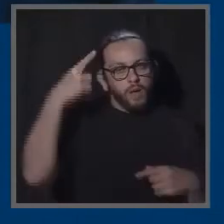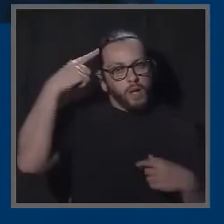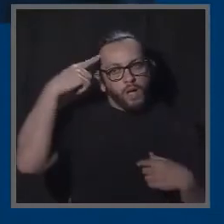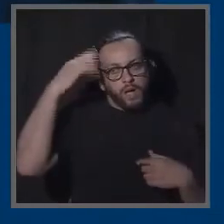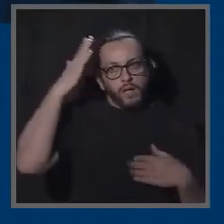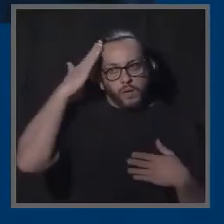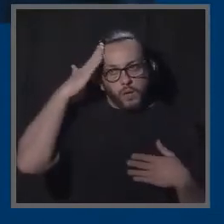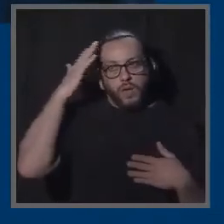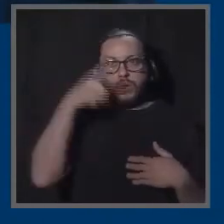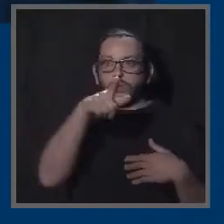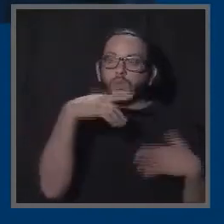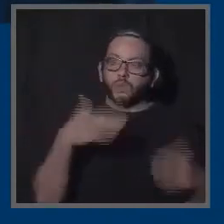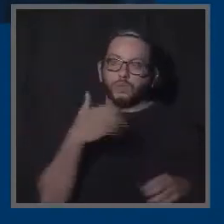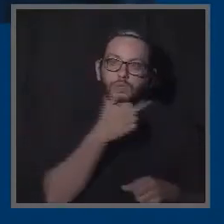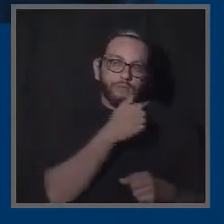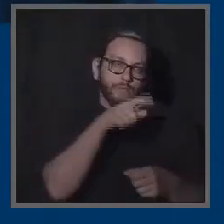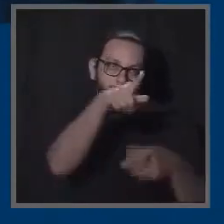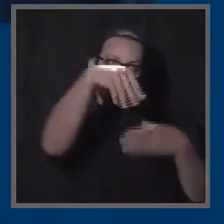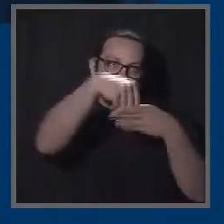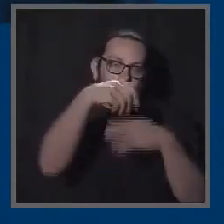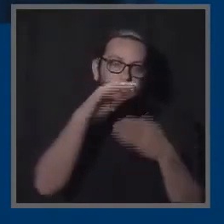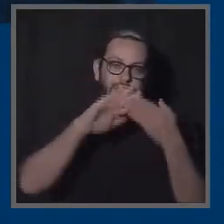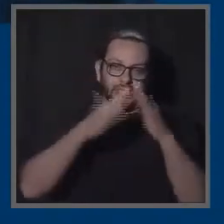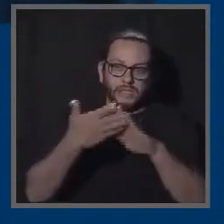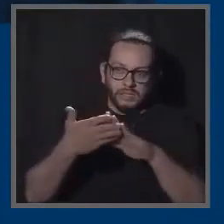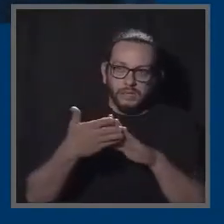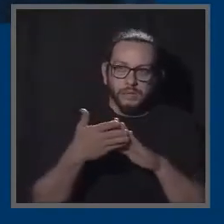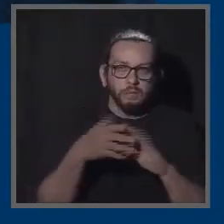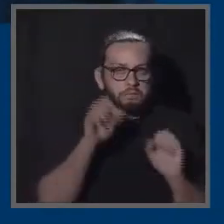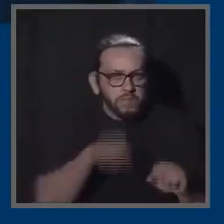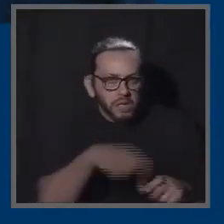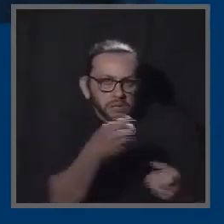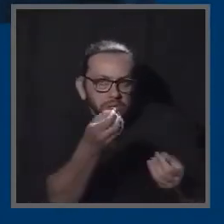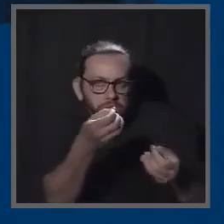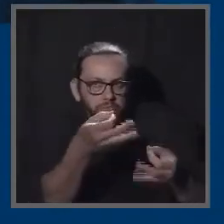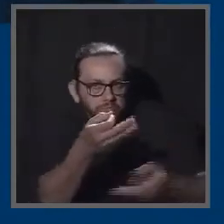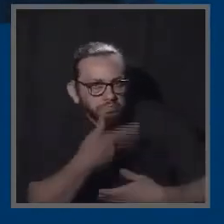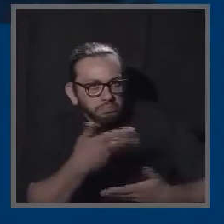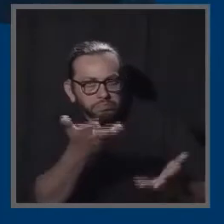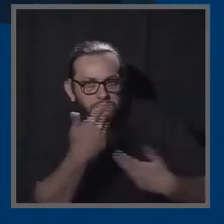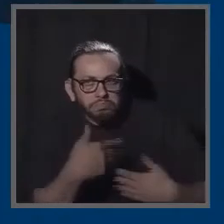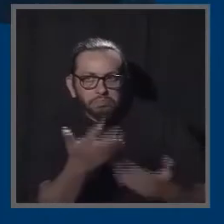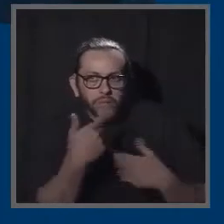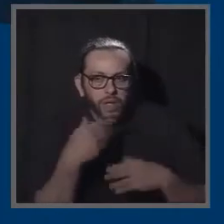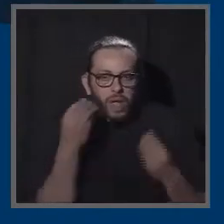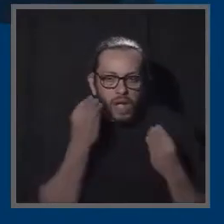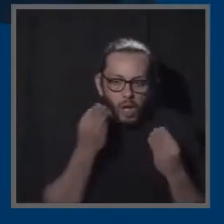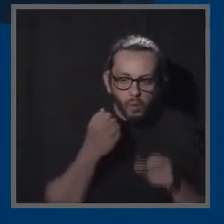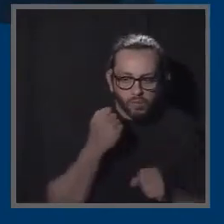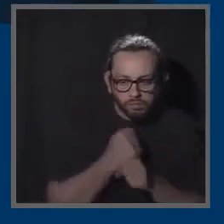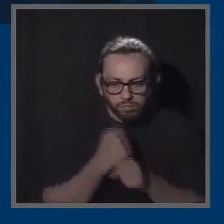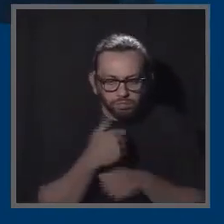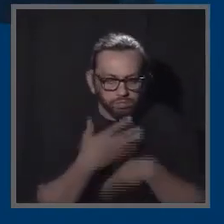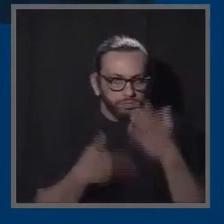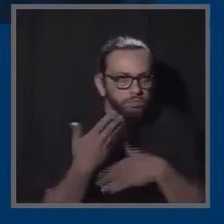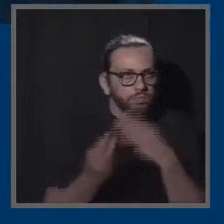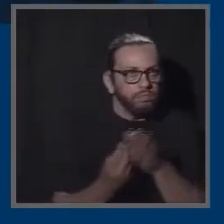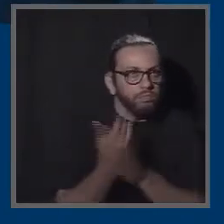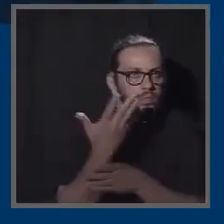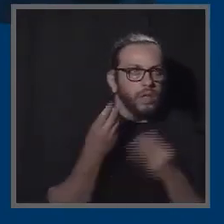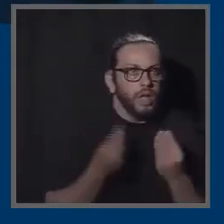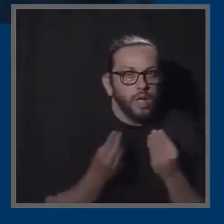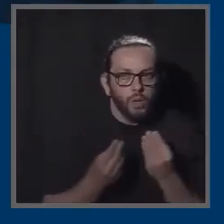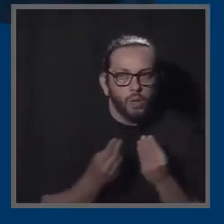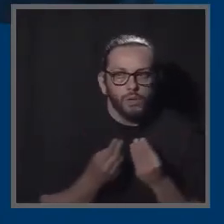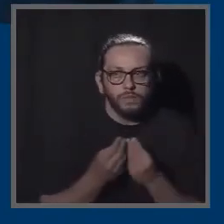so can you tell us more about how this works and how do you actually give this agency and how do you work